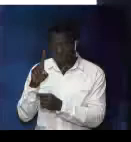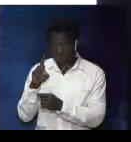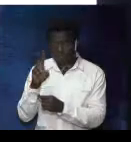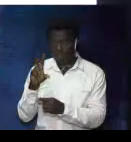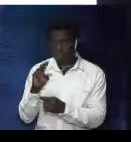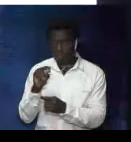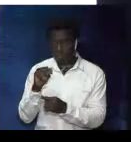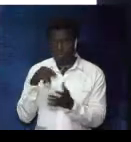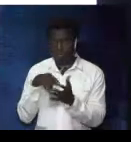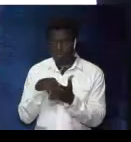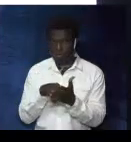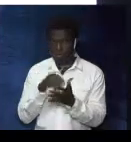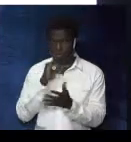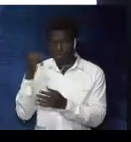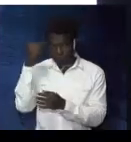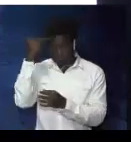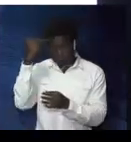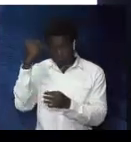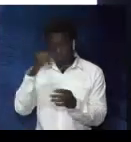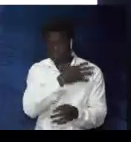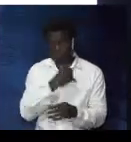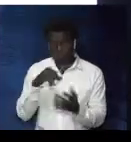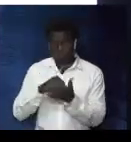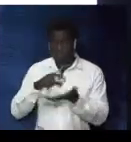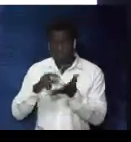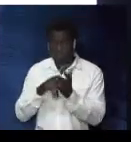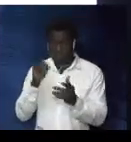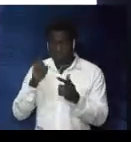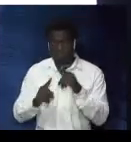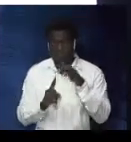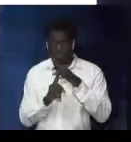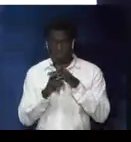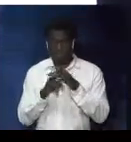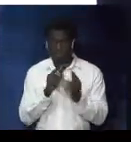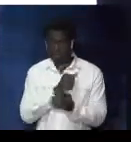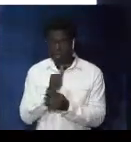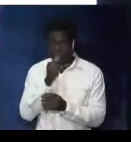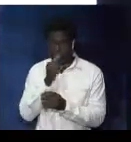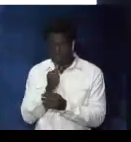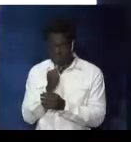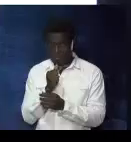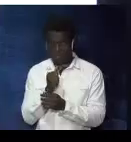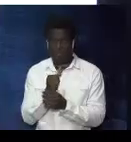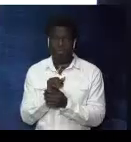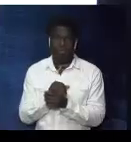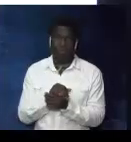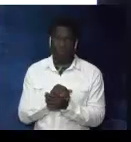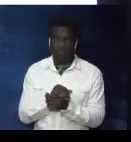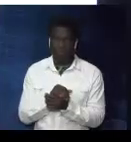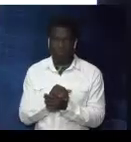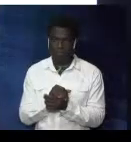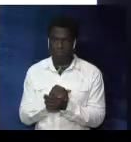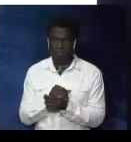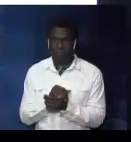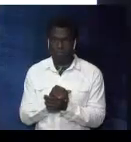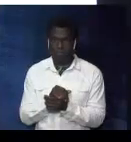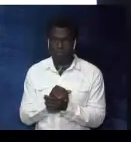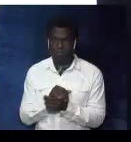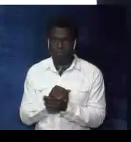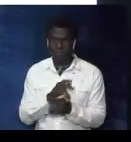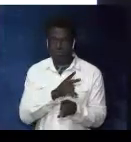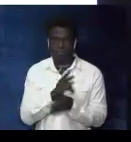No. This is an idiom, and it simply means to reveal a secret carelessly. To reveal a